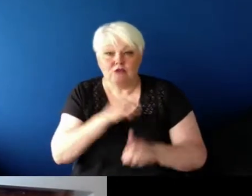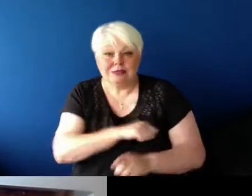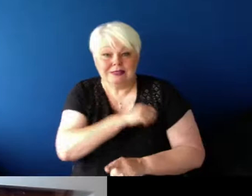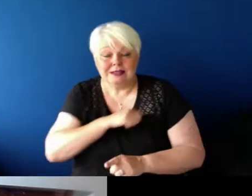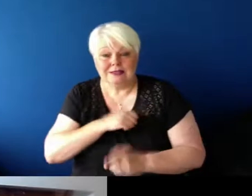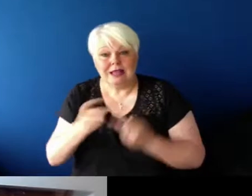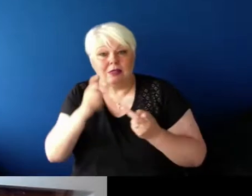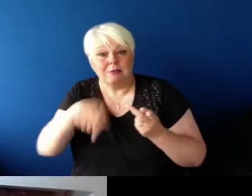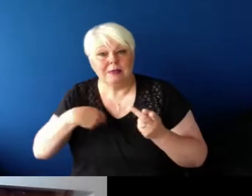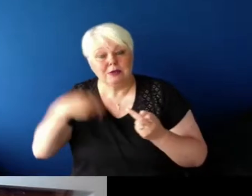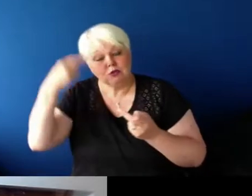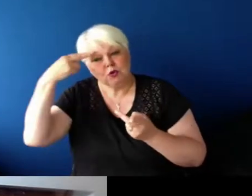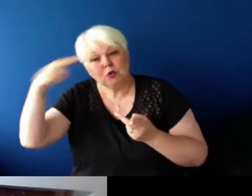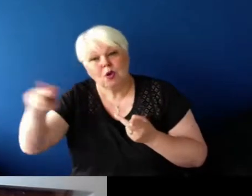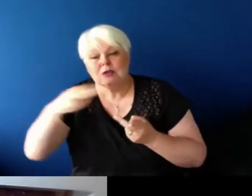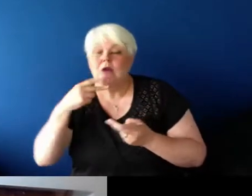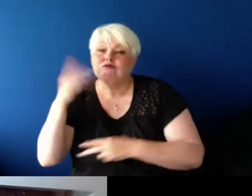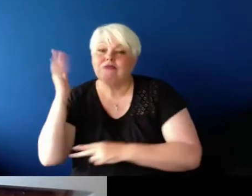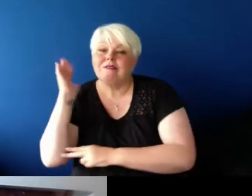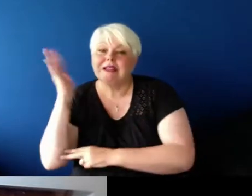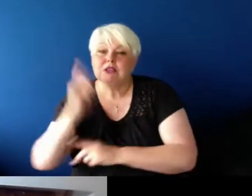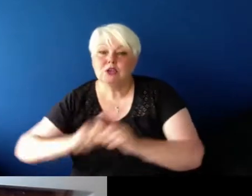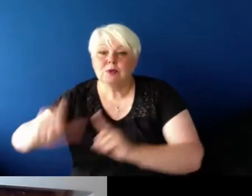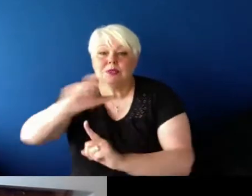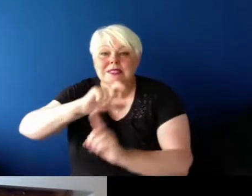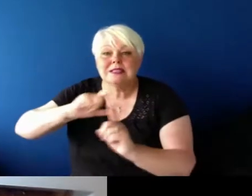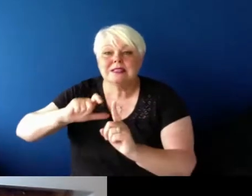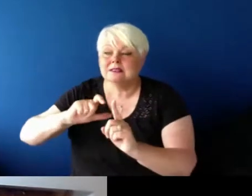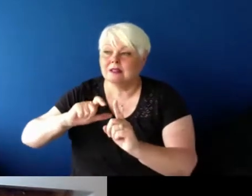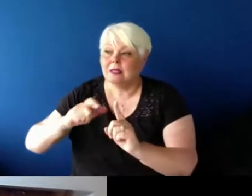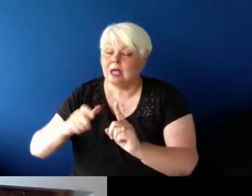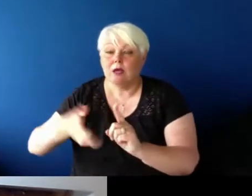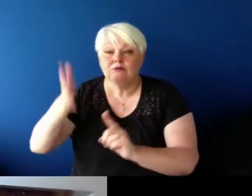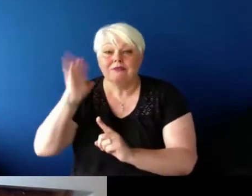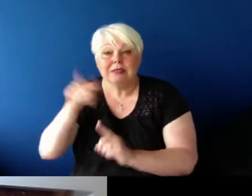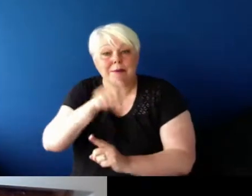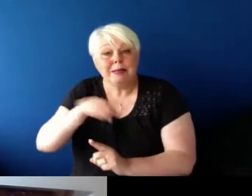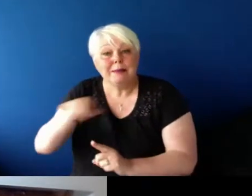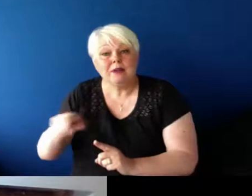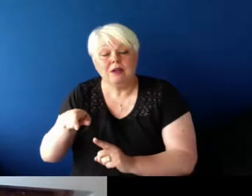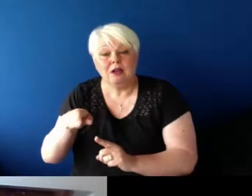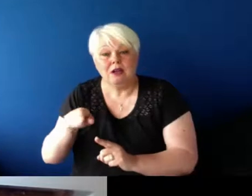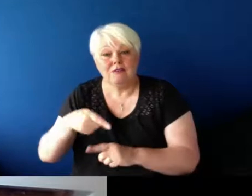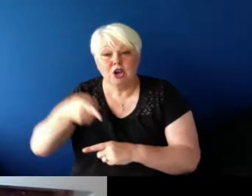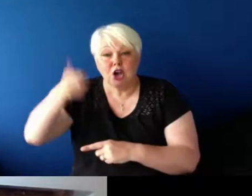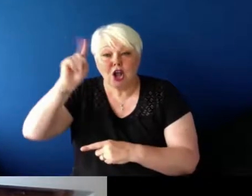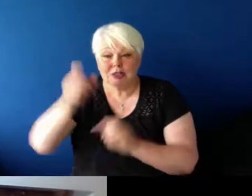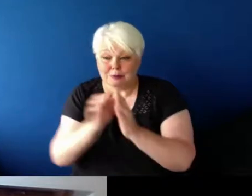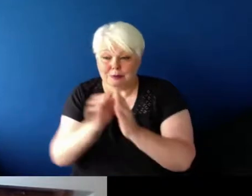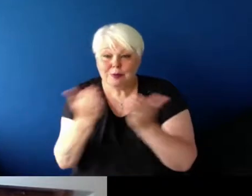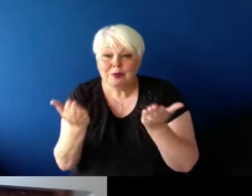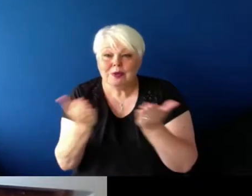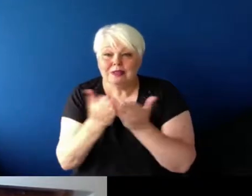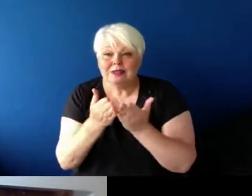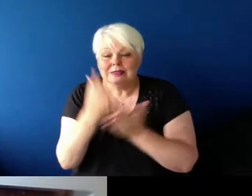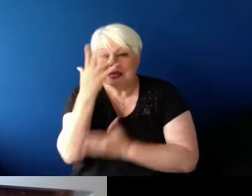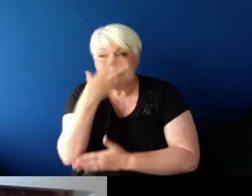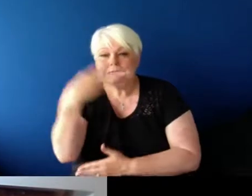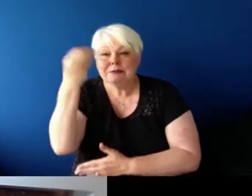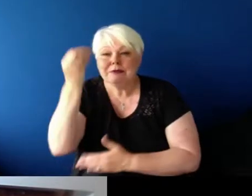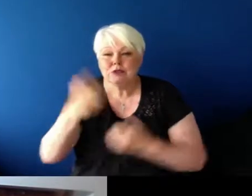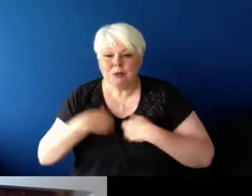The Exuberant Church, Listening to the Prophetic People of God, reflects on coming out as a spiritual experience and how the church too